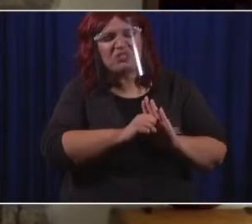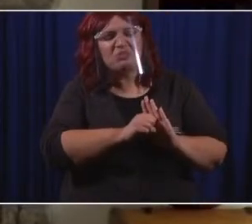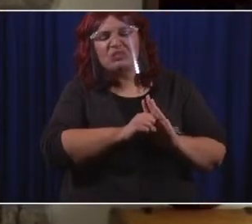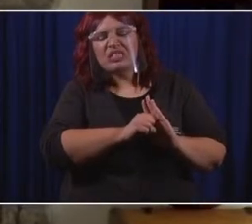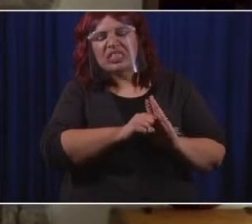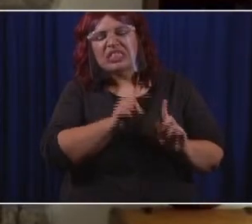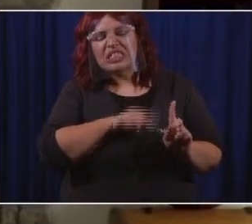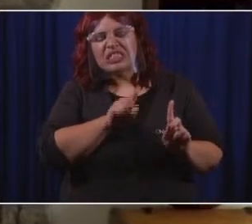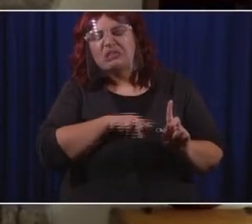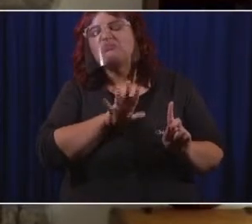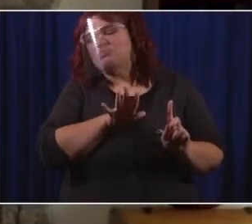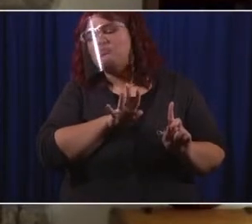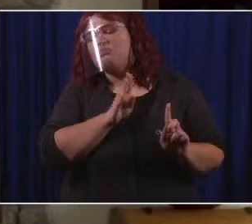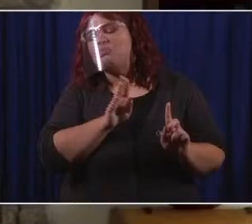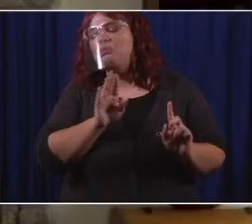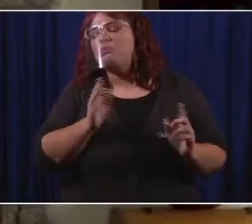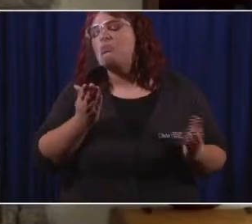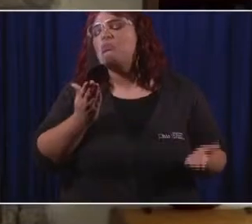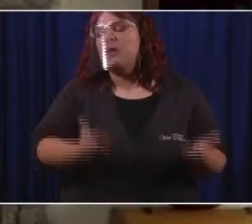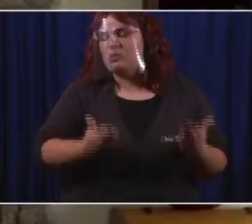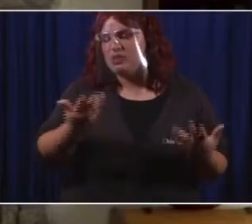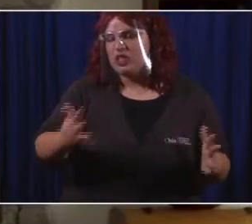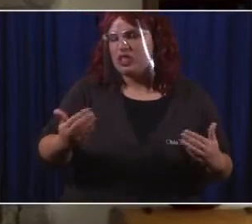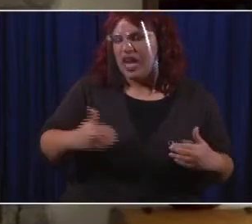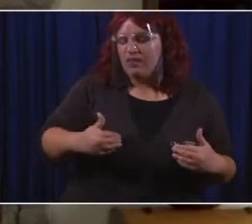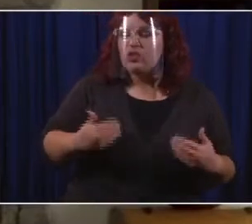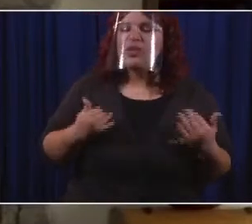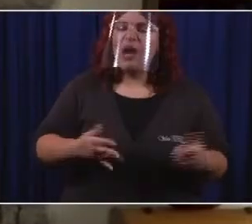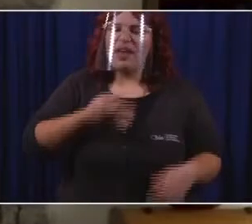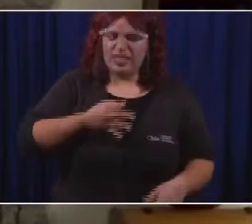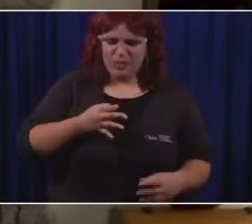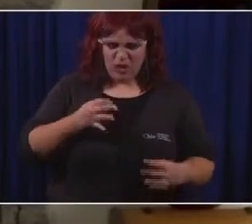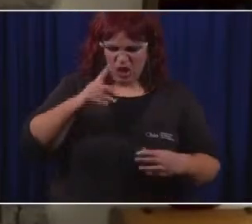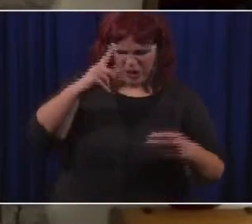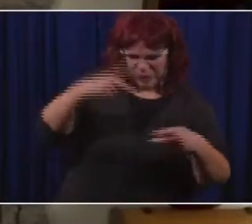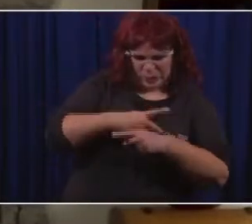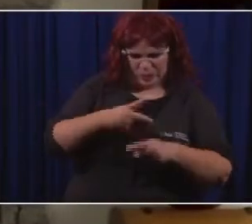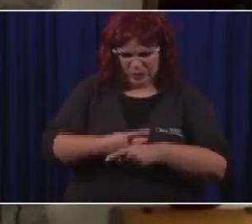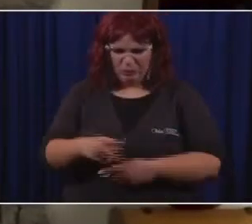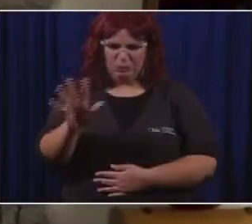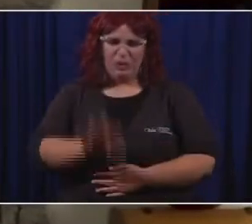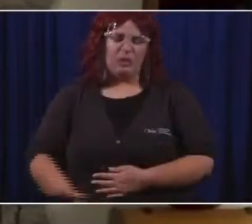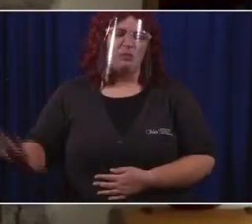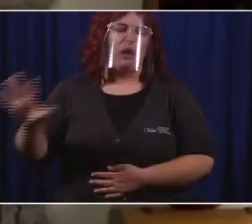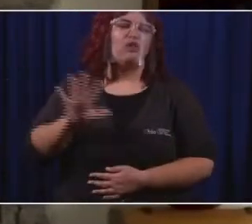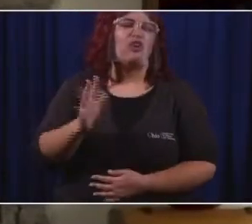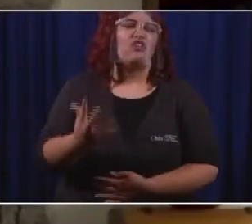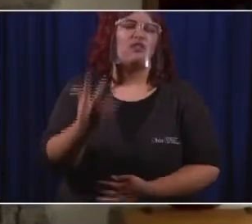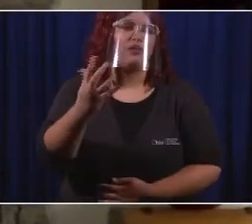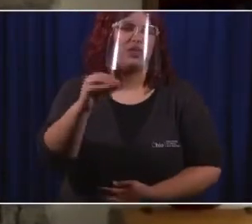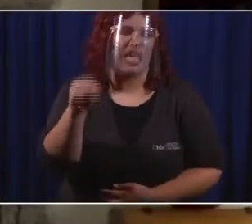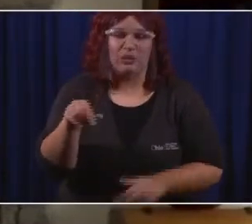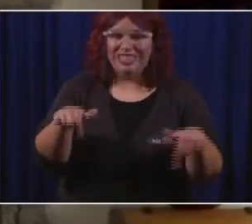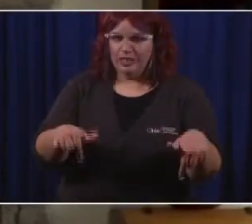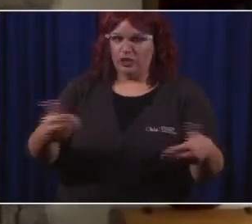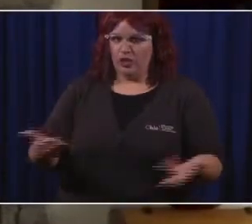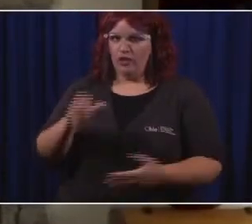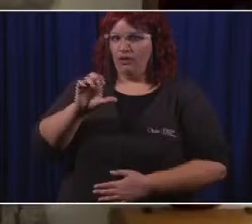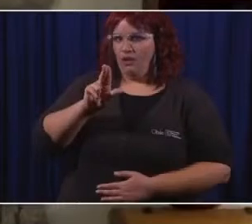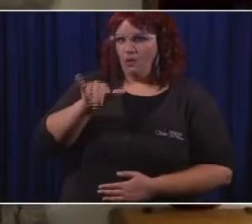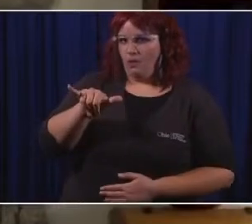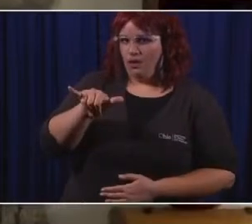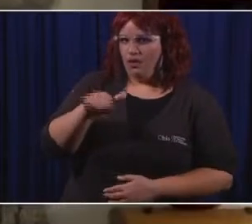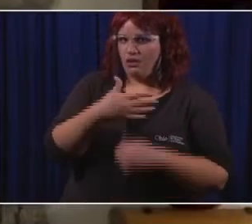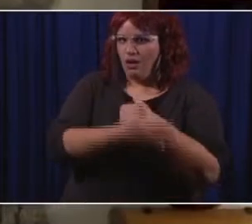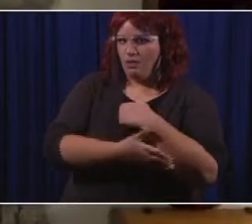So experts are saying maybe around 5%, at least here in Cuyahoga County. Are we seeing higher